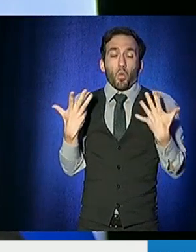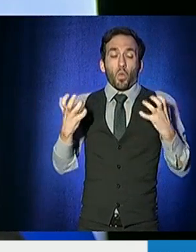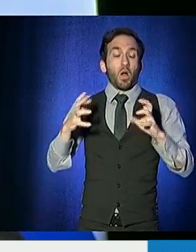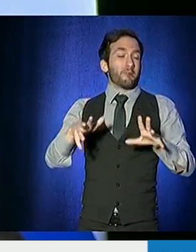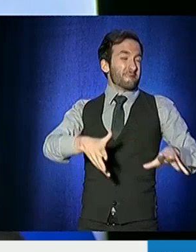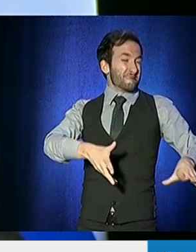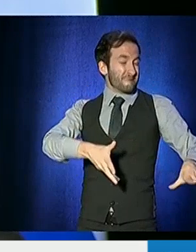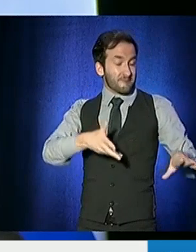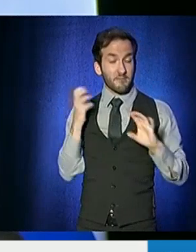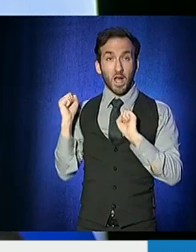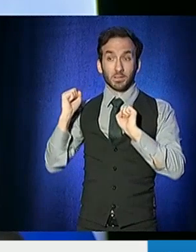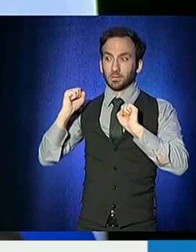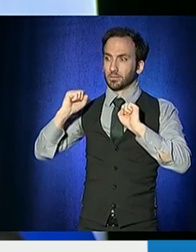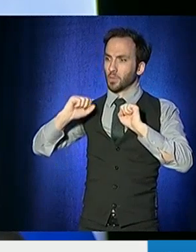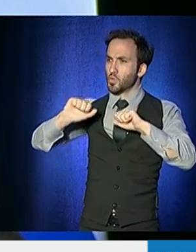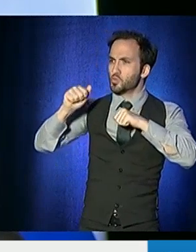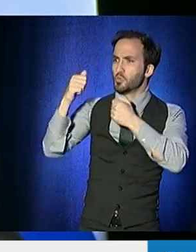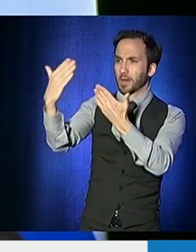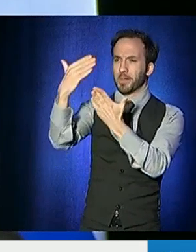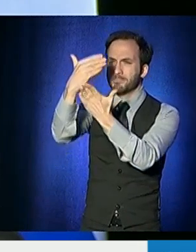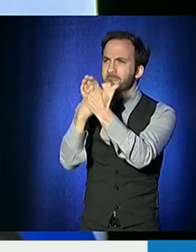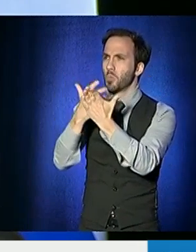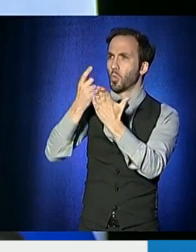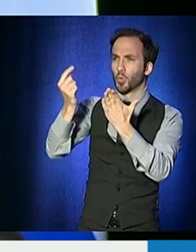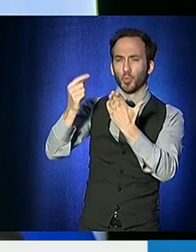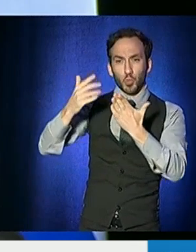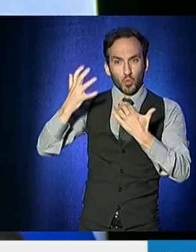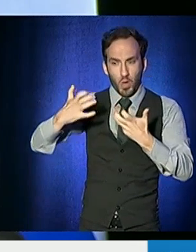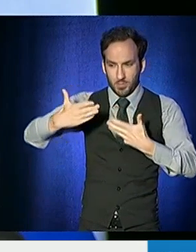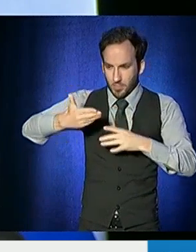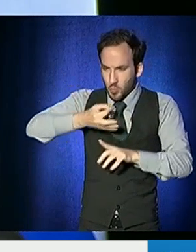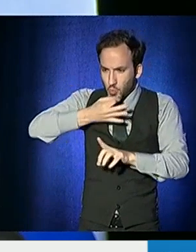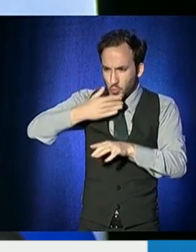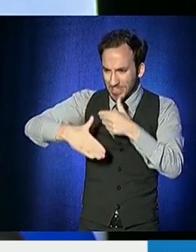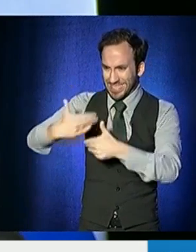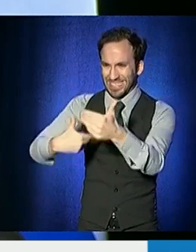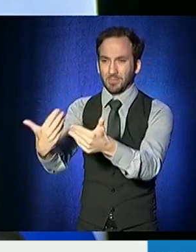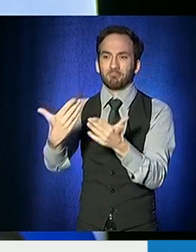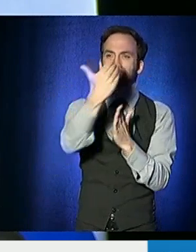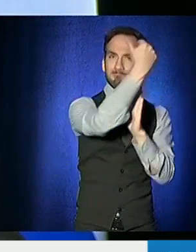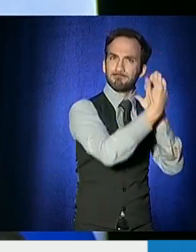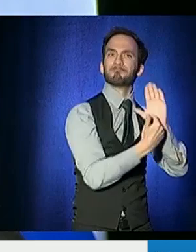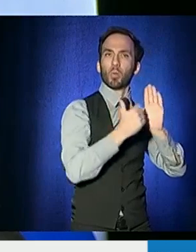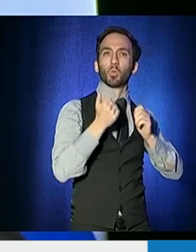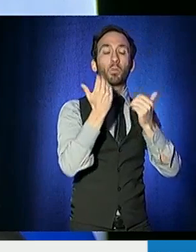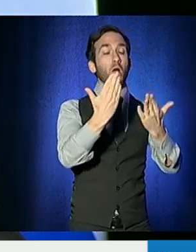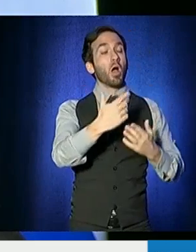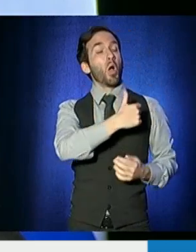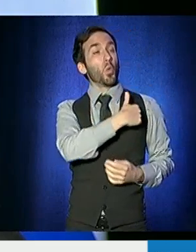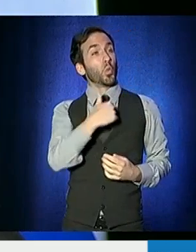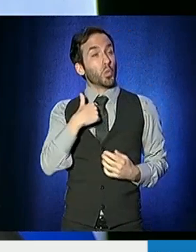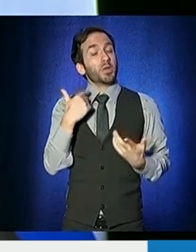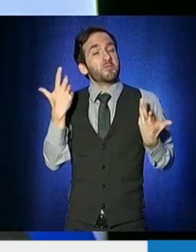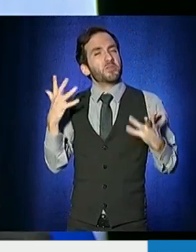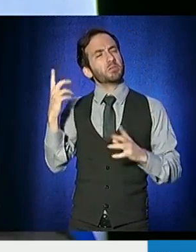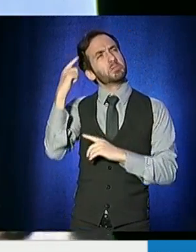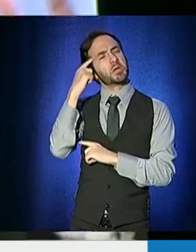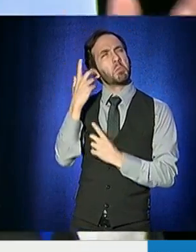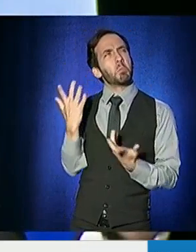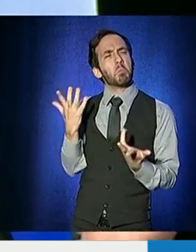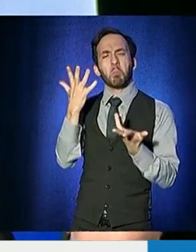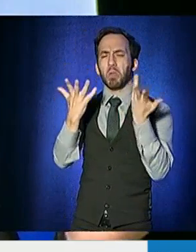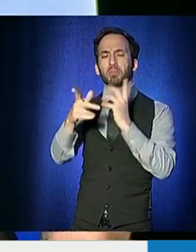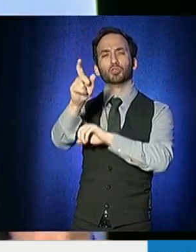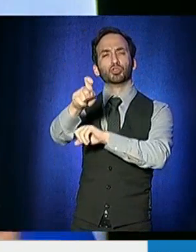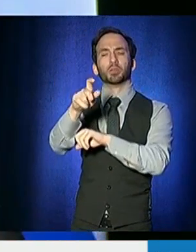fast with some recommendations of action. And I think that we thought about the possibility of having a